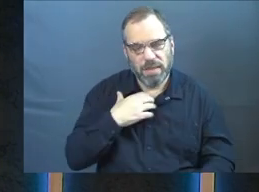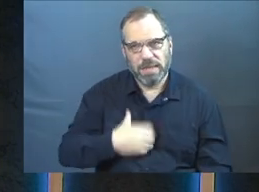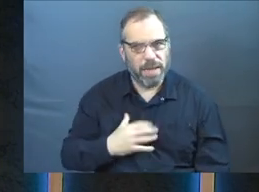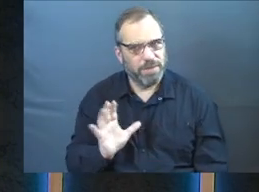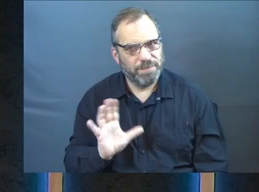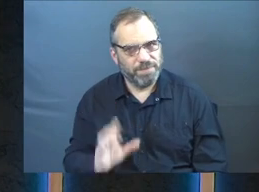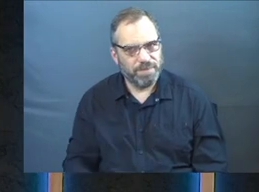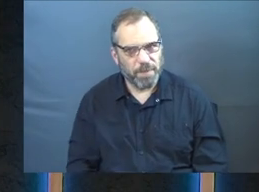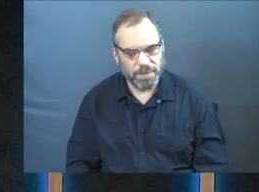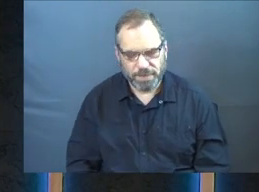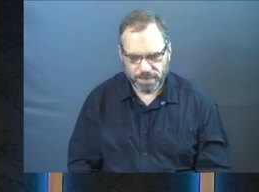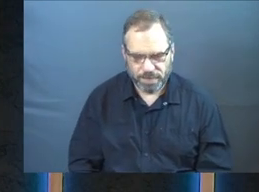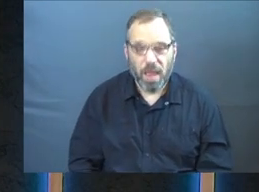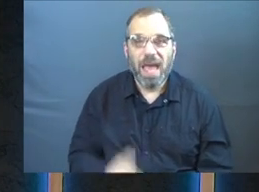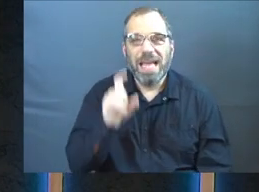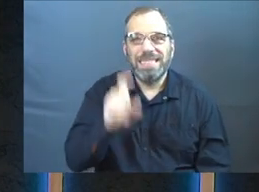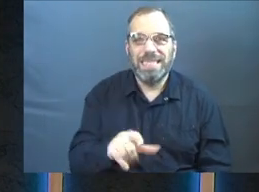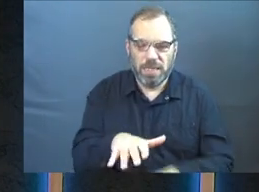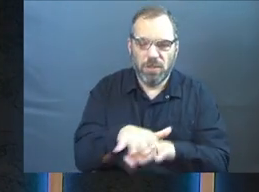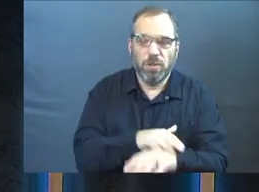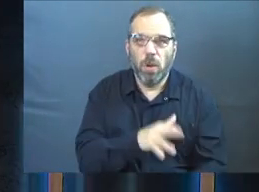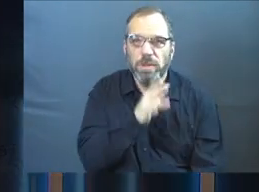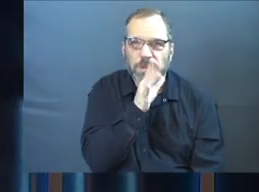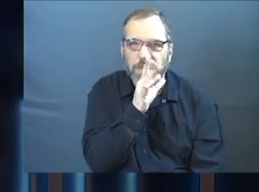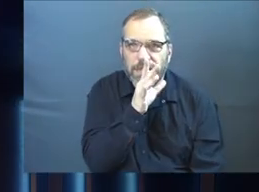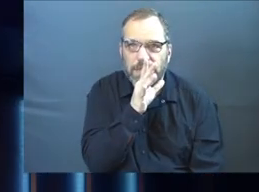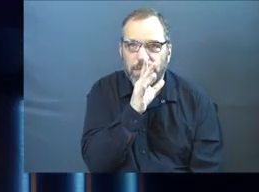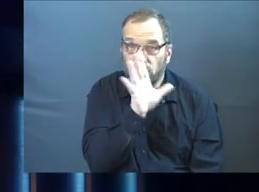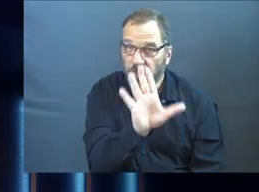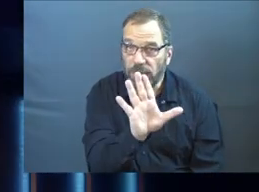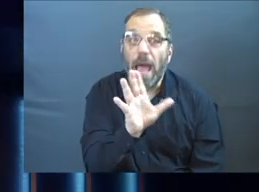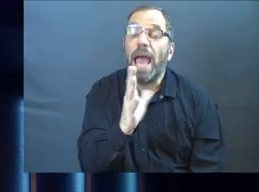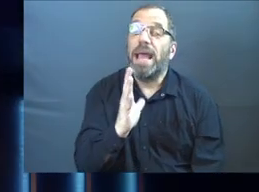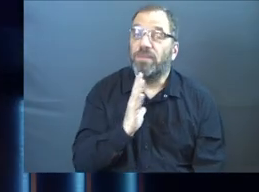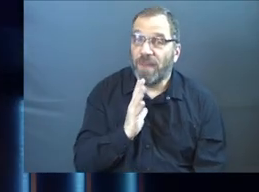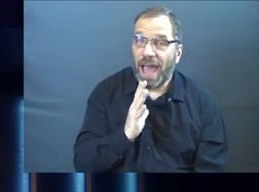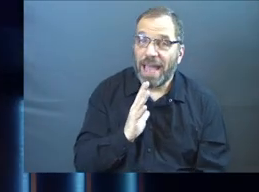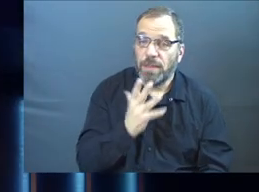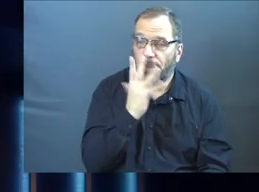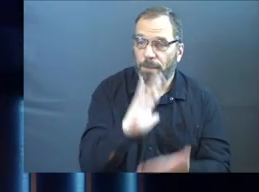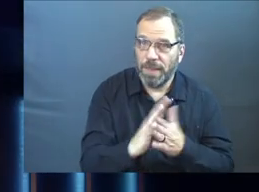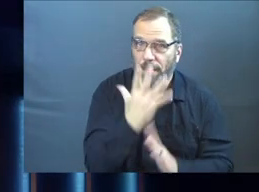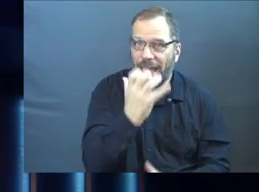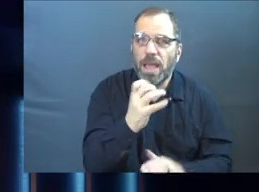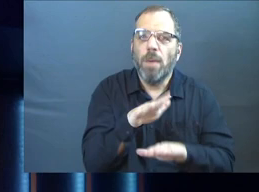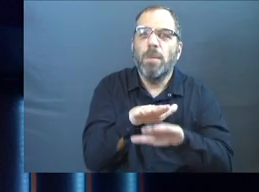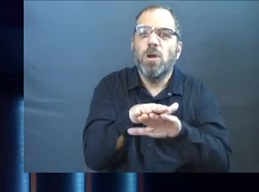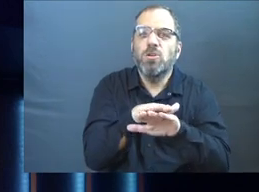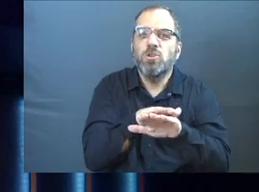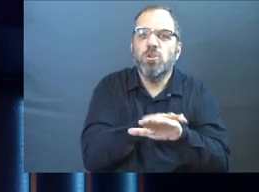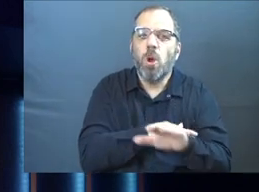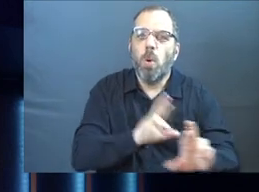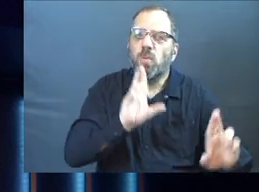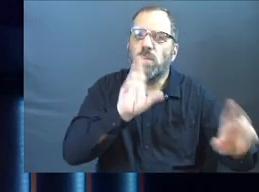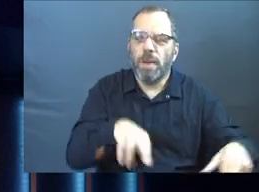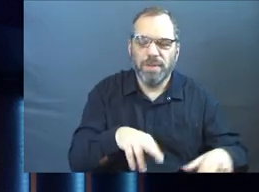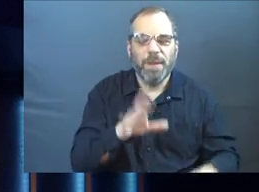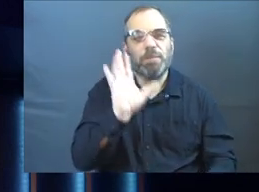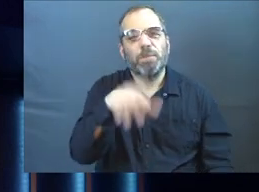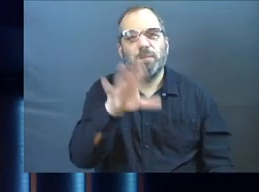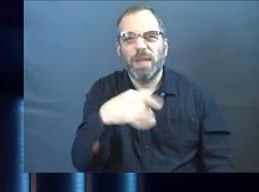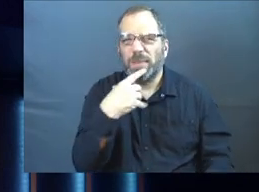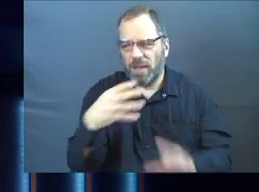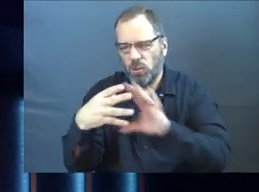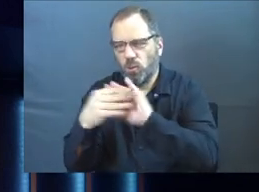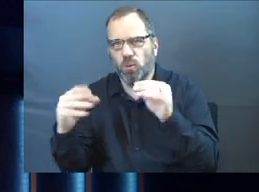desires. We need to be slow to speak. It's okay to get angry, but we need to be slow about it. Let me tell you